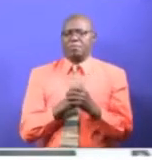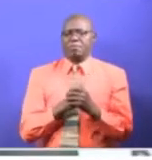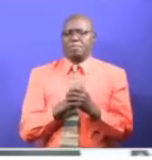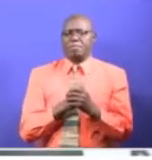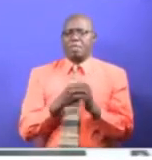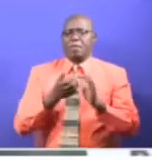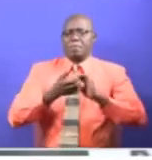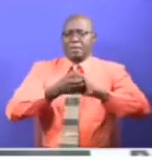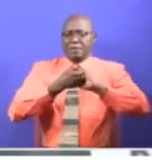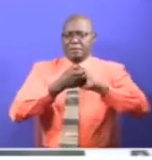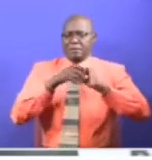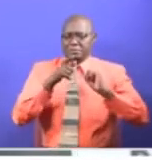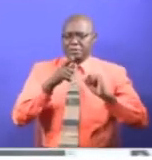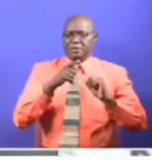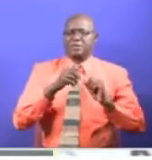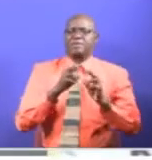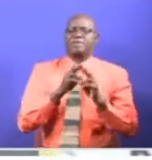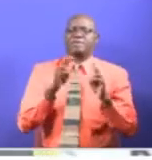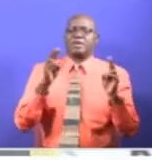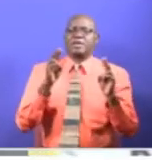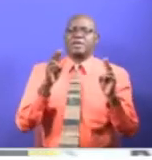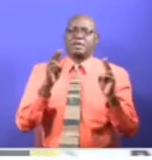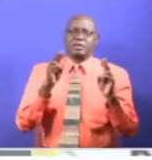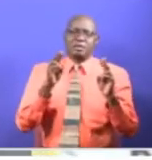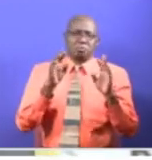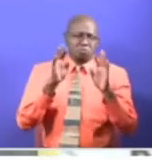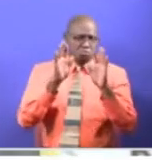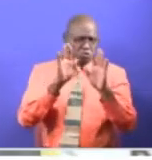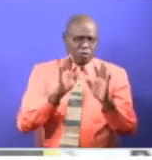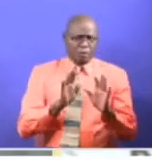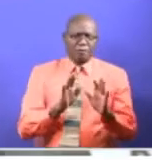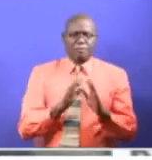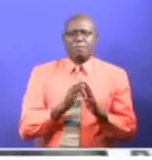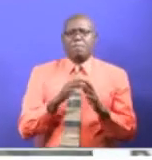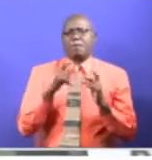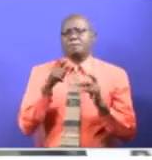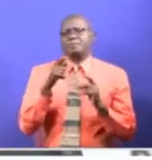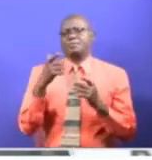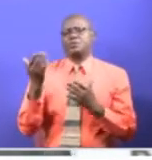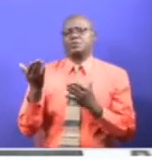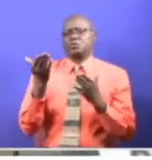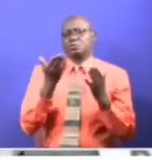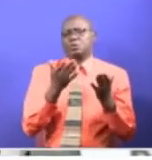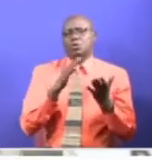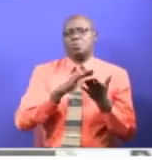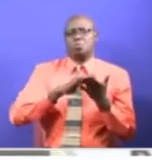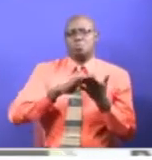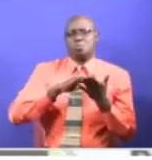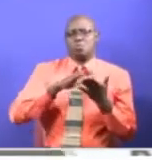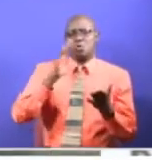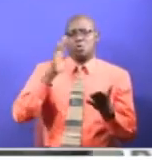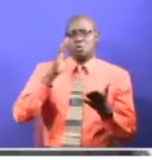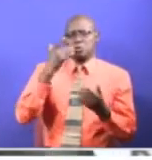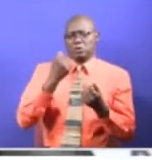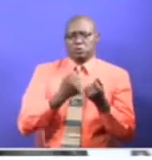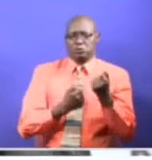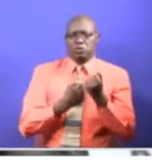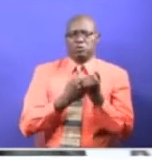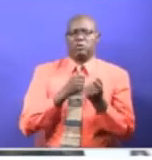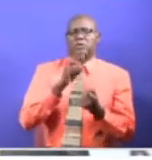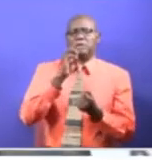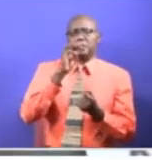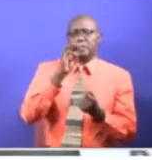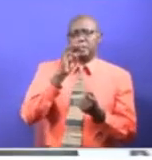us is very important. It's a big step to bring more and more support to the